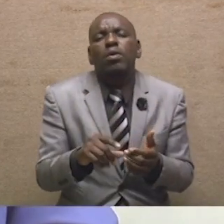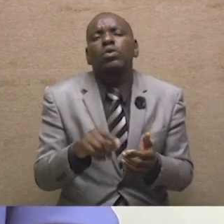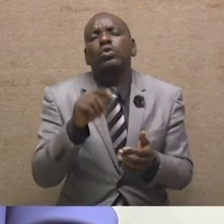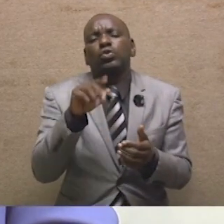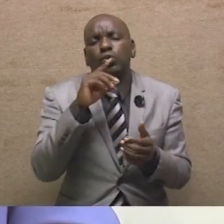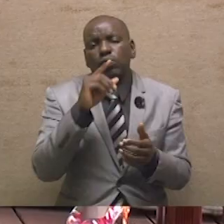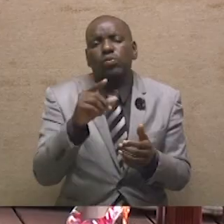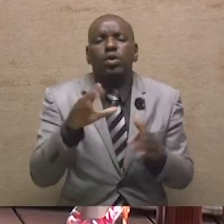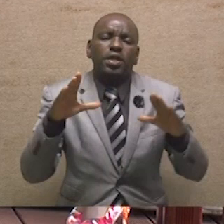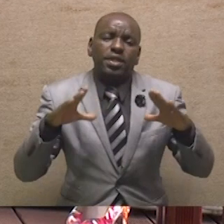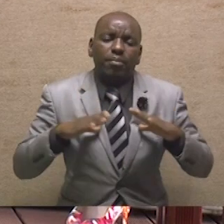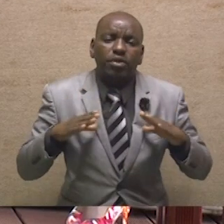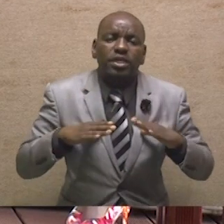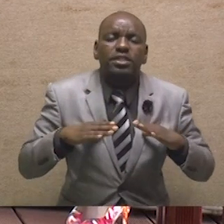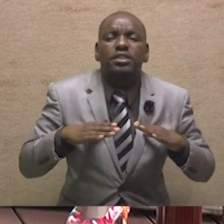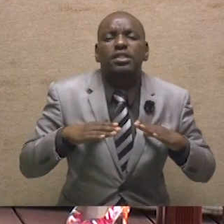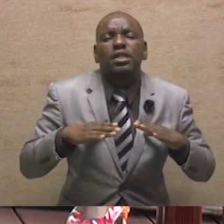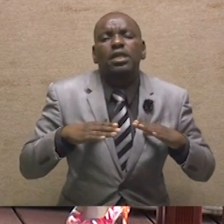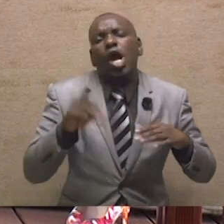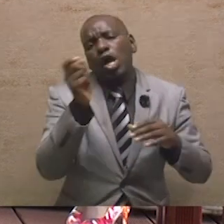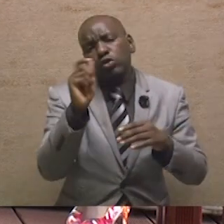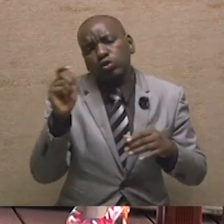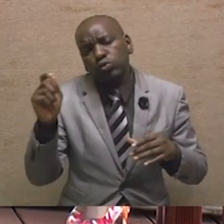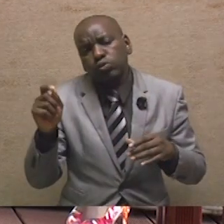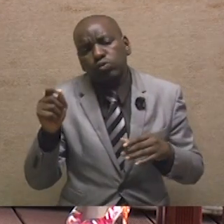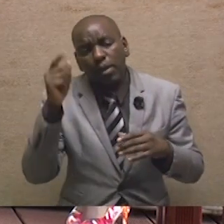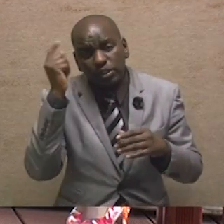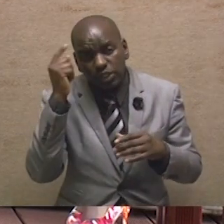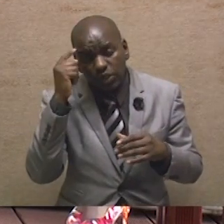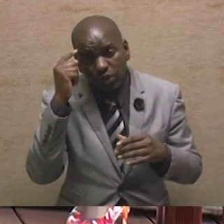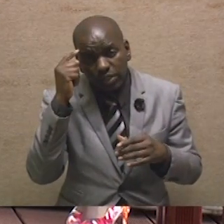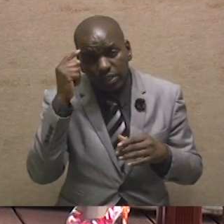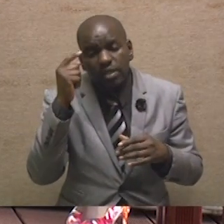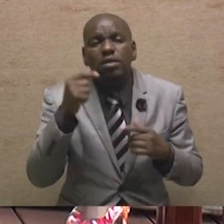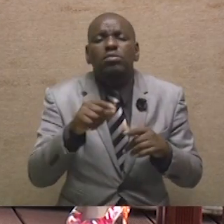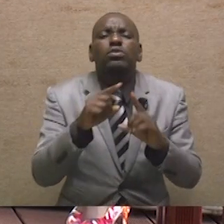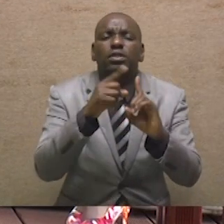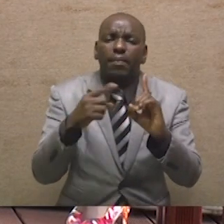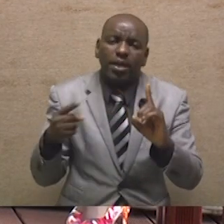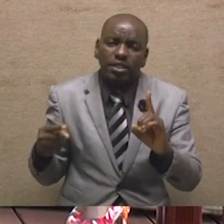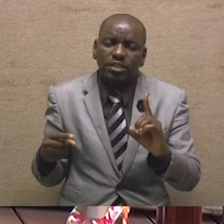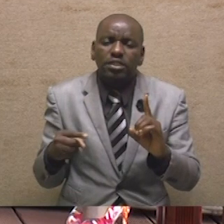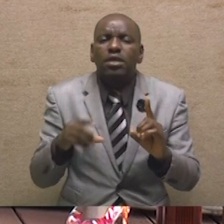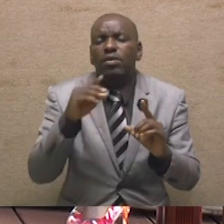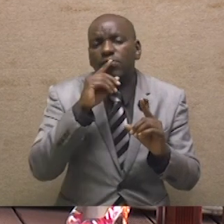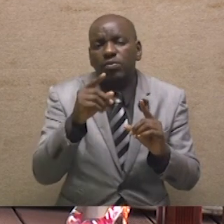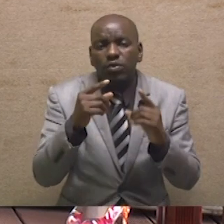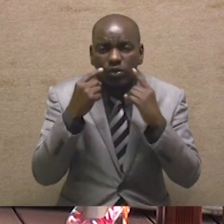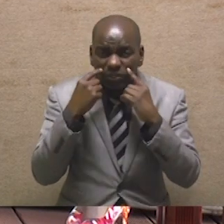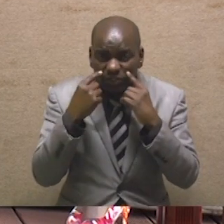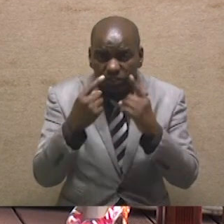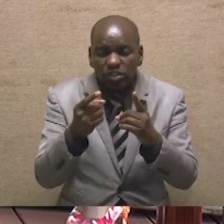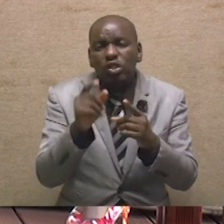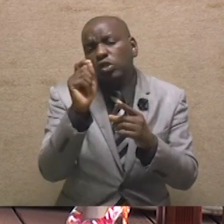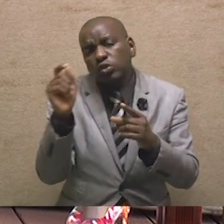they need revision. So to you, the important aspect that a school must be known within the